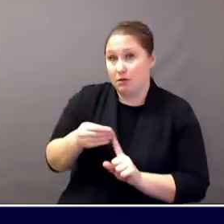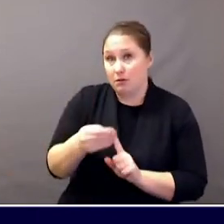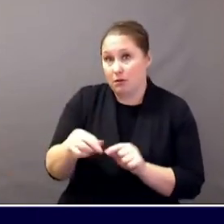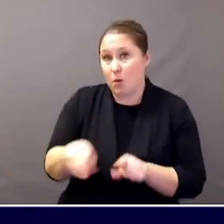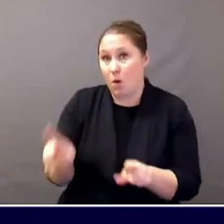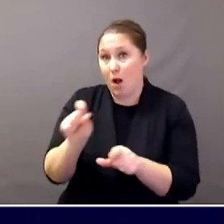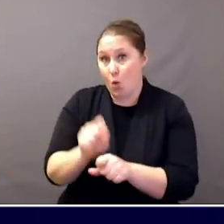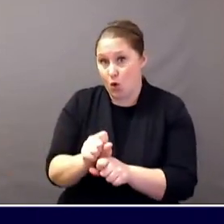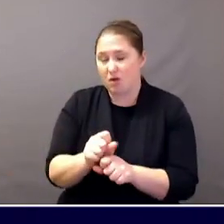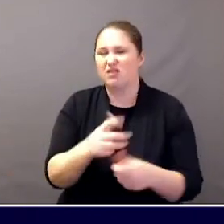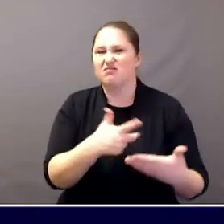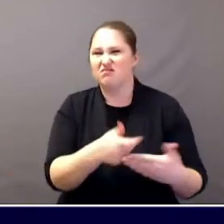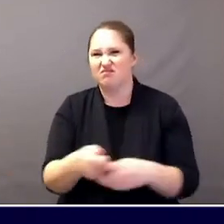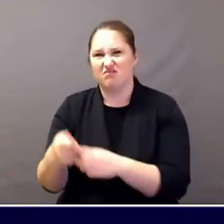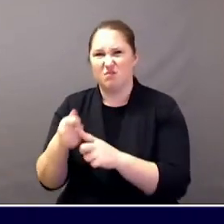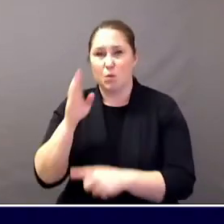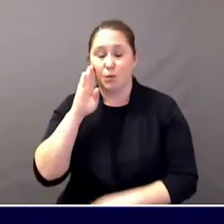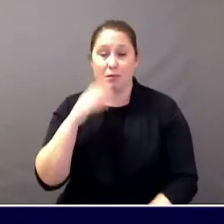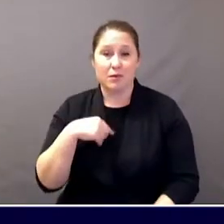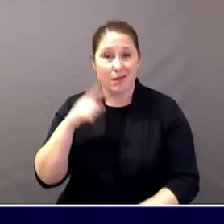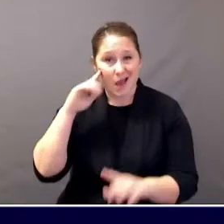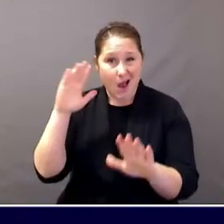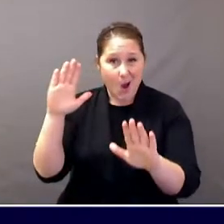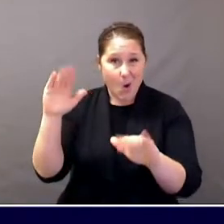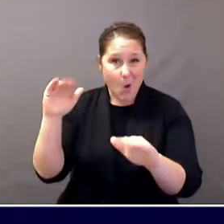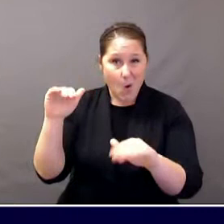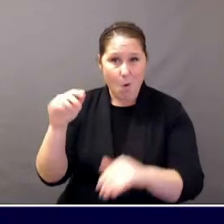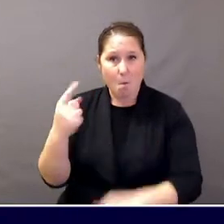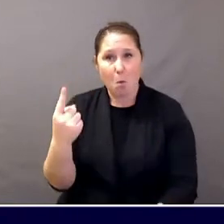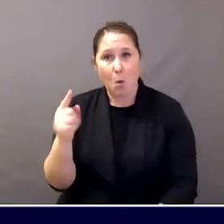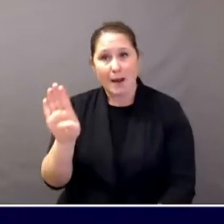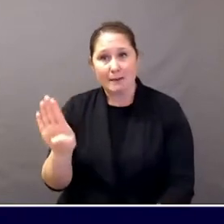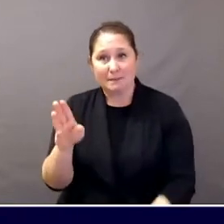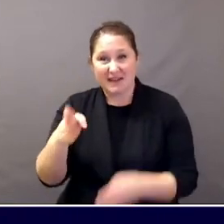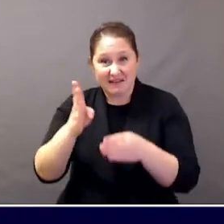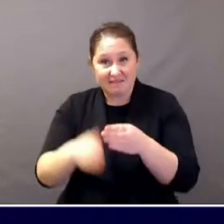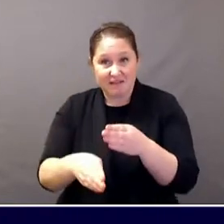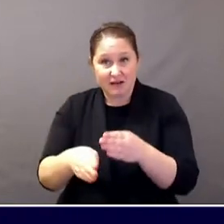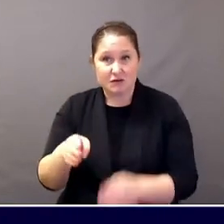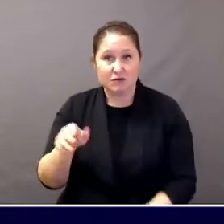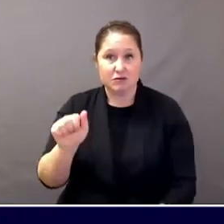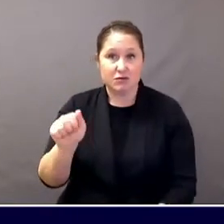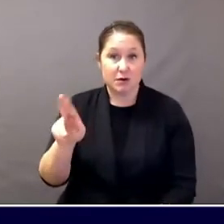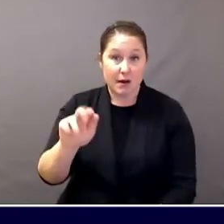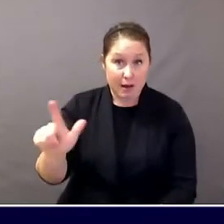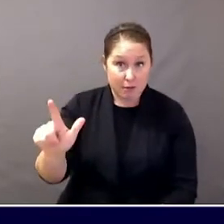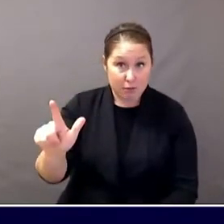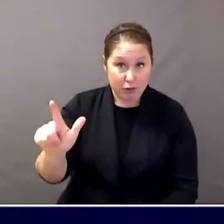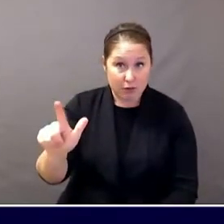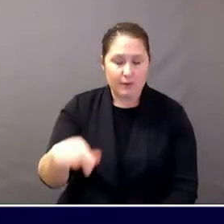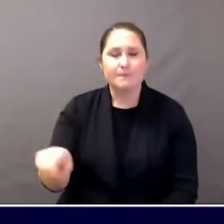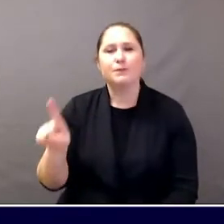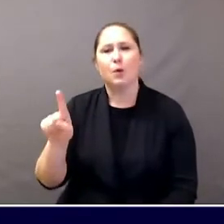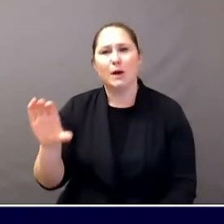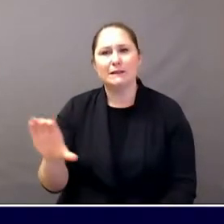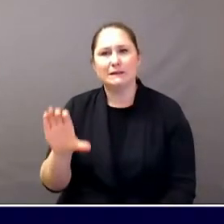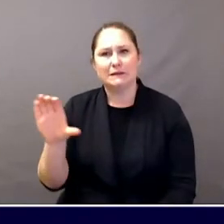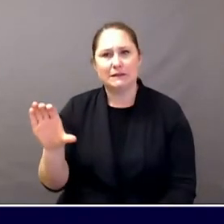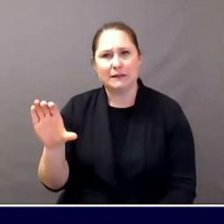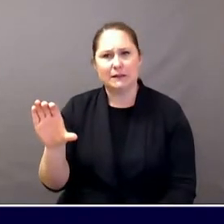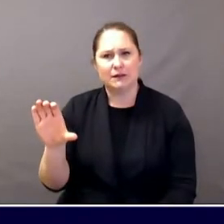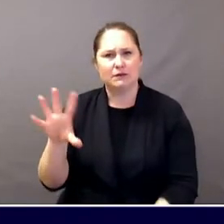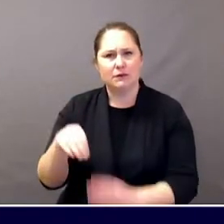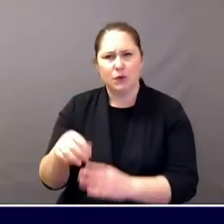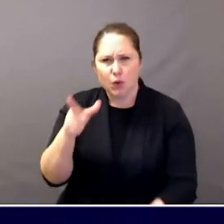to complete phase 1B, hopefully by April. Phase 1C will include the other high-risk frontline